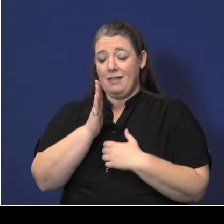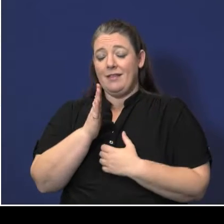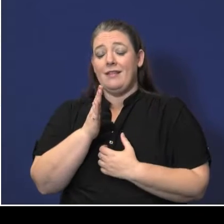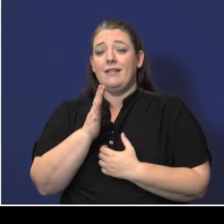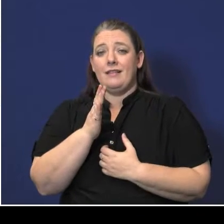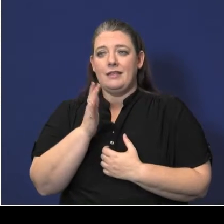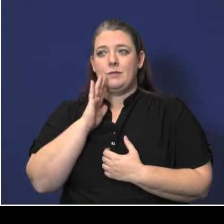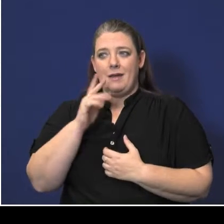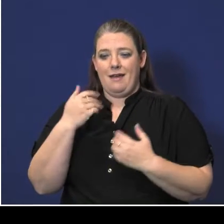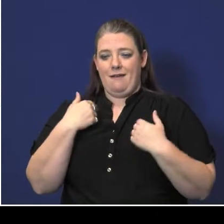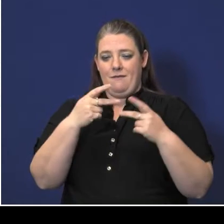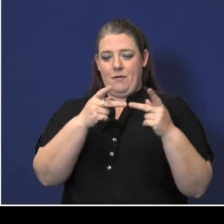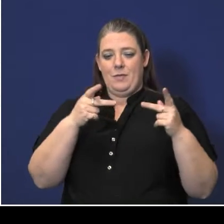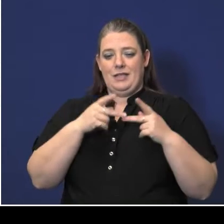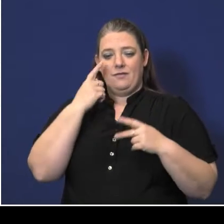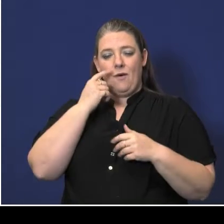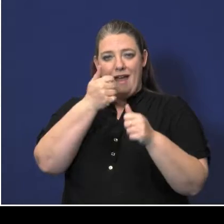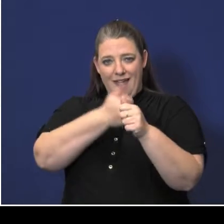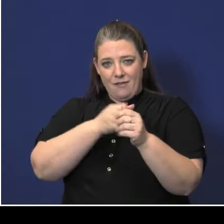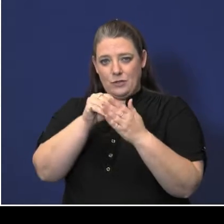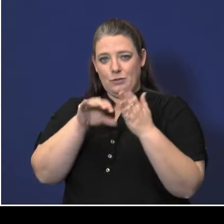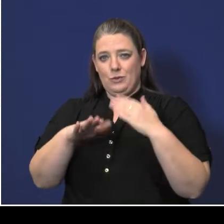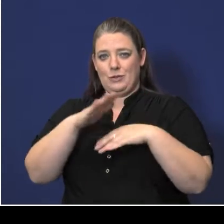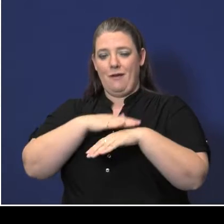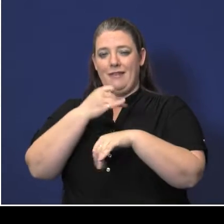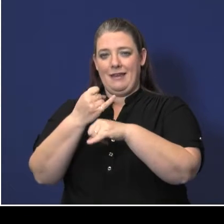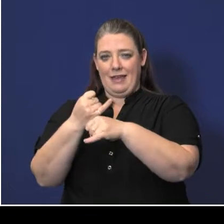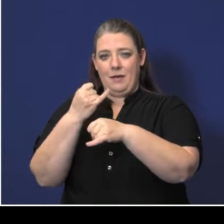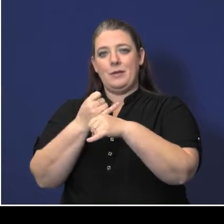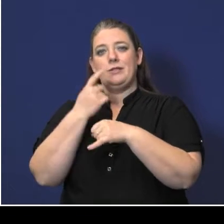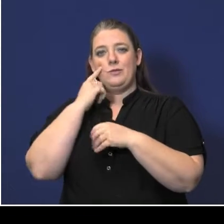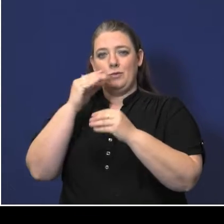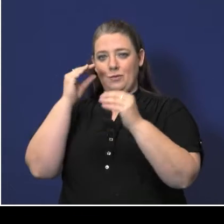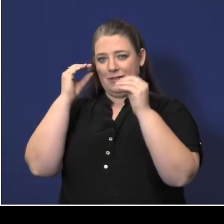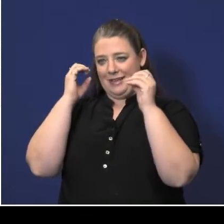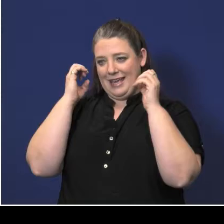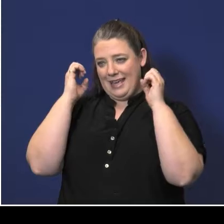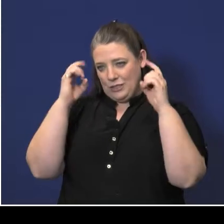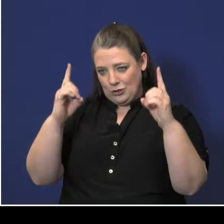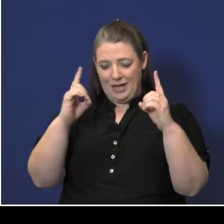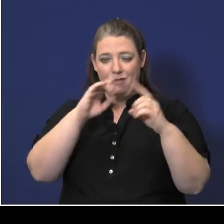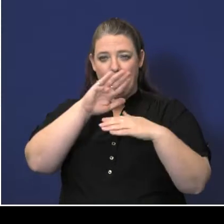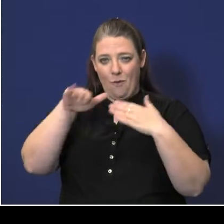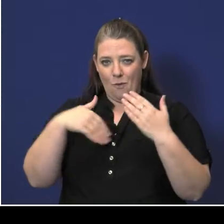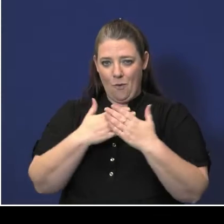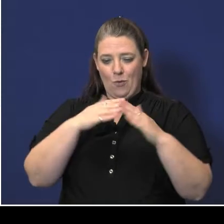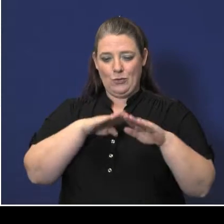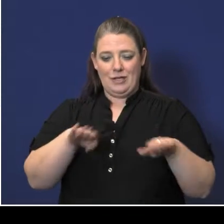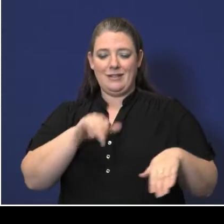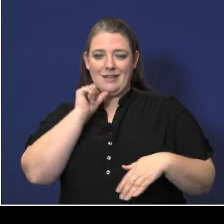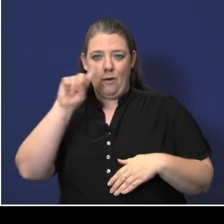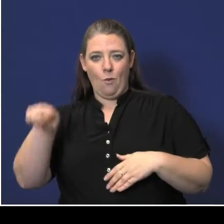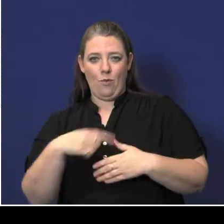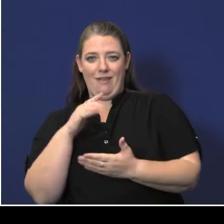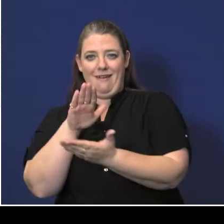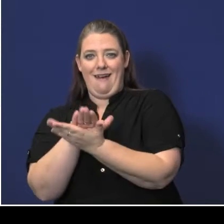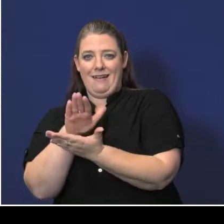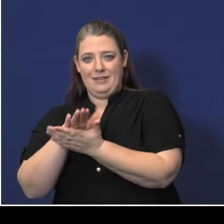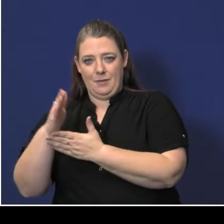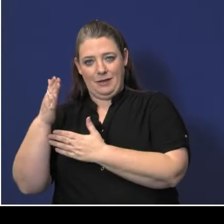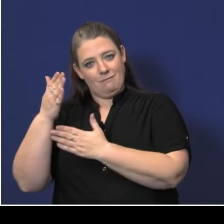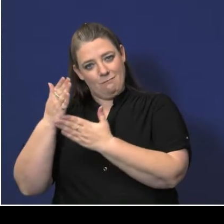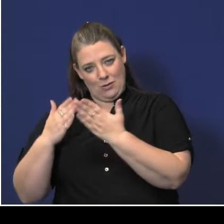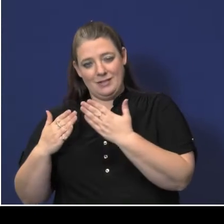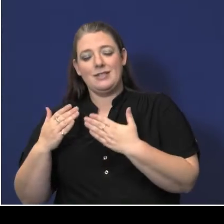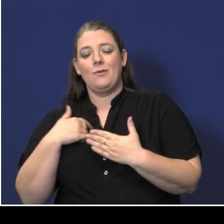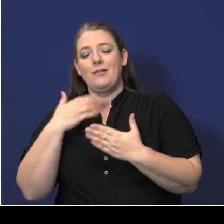there's a place for every student on that campus to educate the whole child and just not the academic side of that student. And thank you again